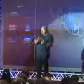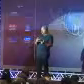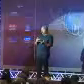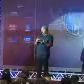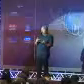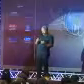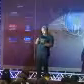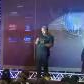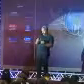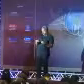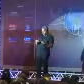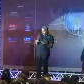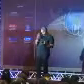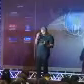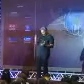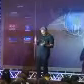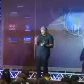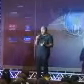it.